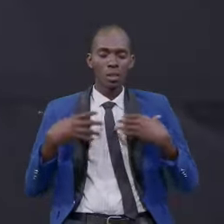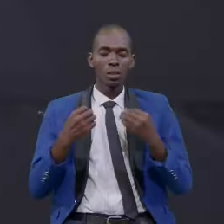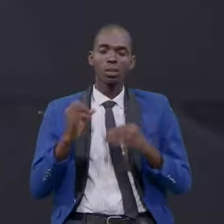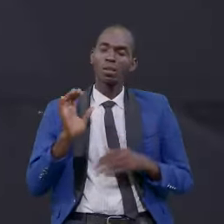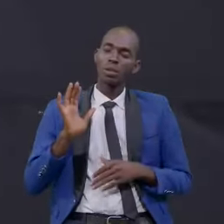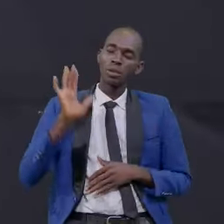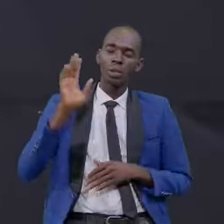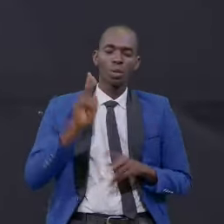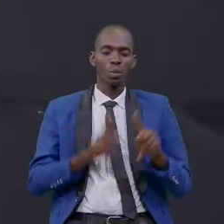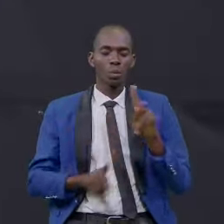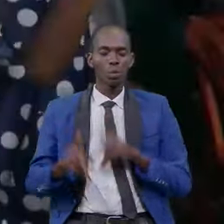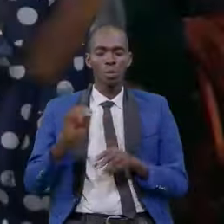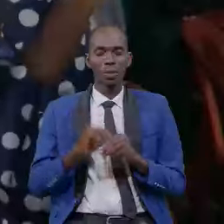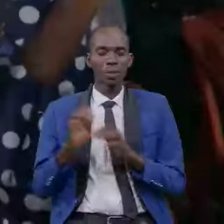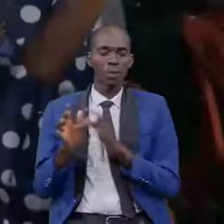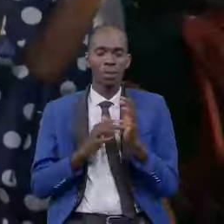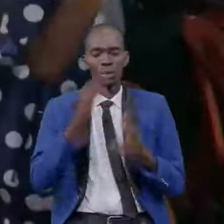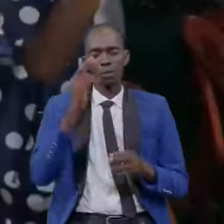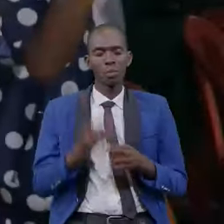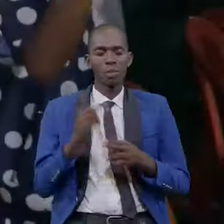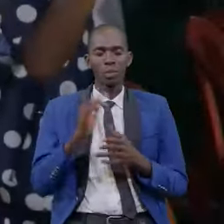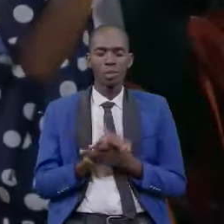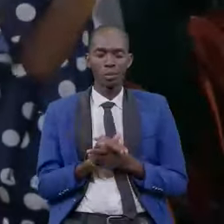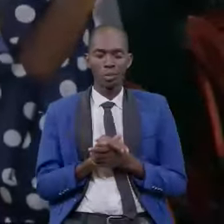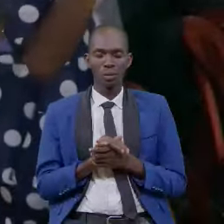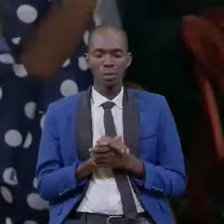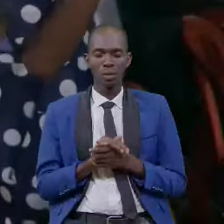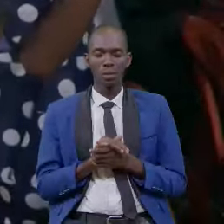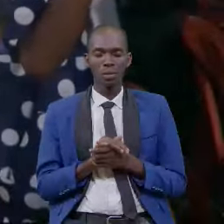people in Jesus' name.